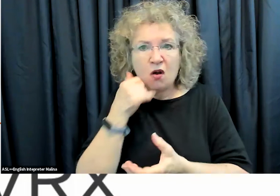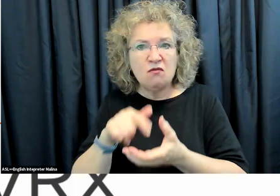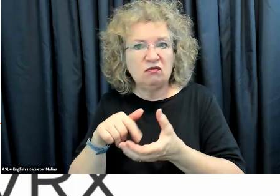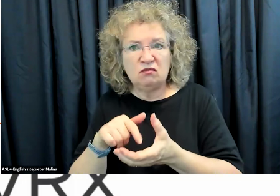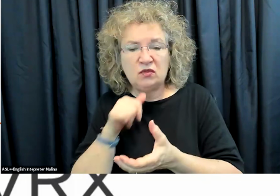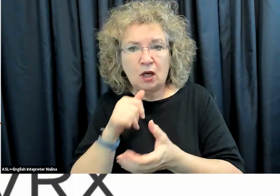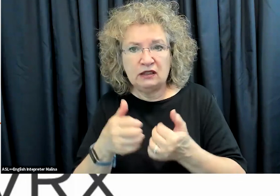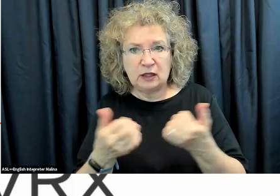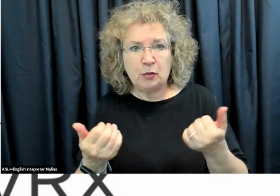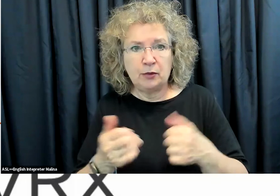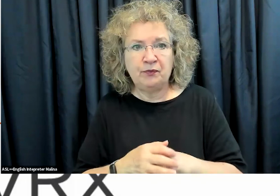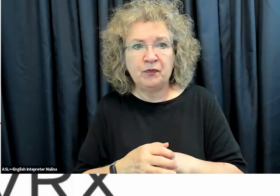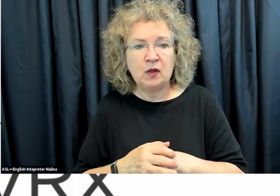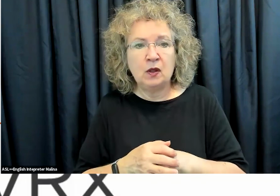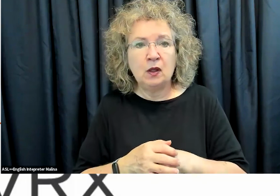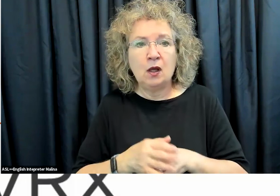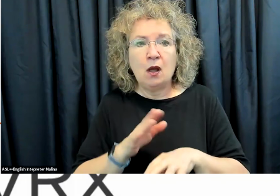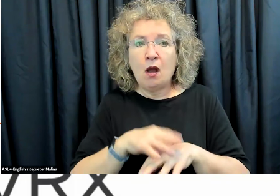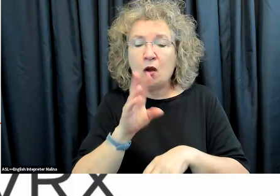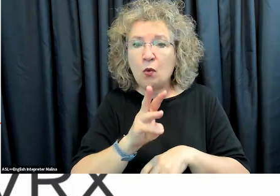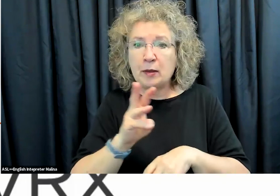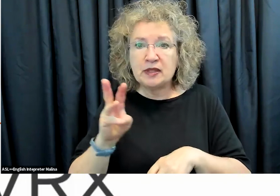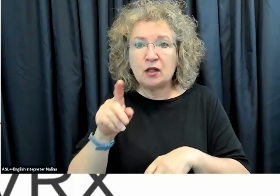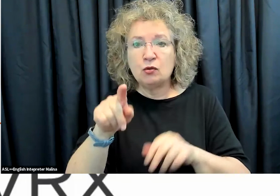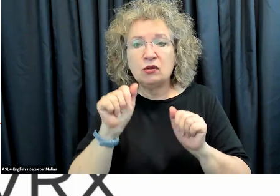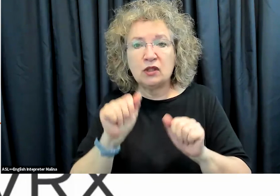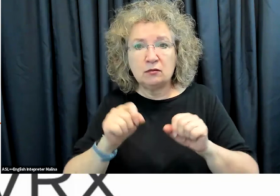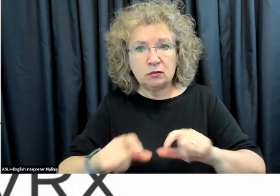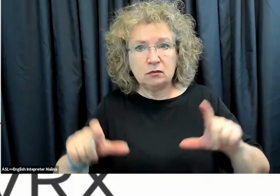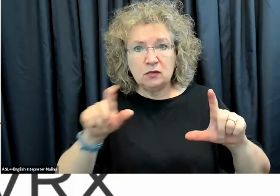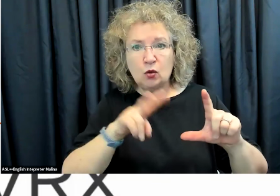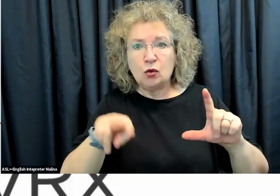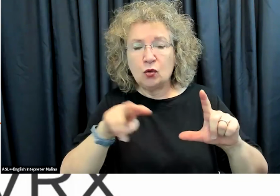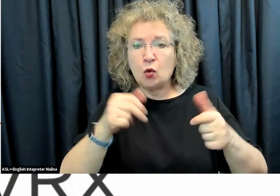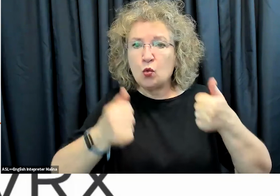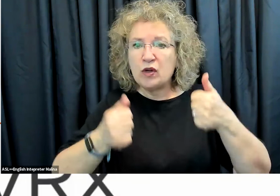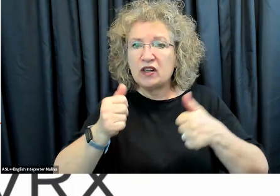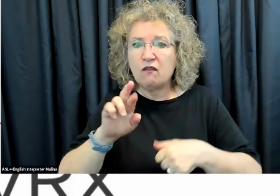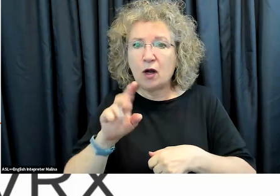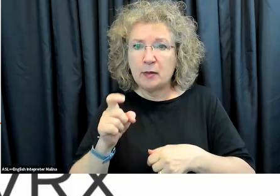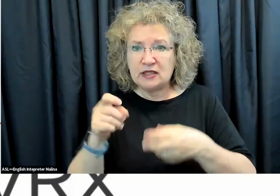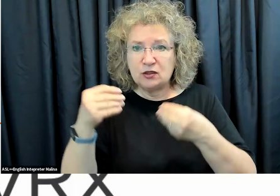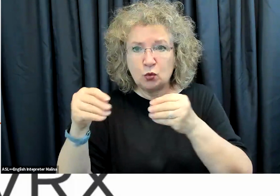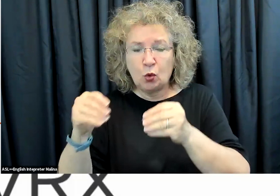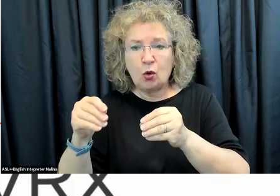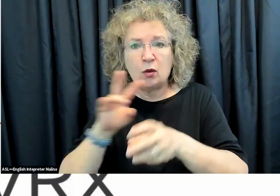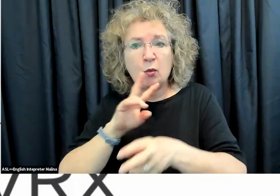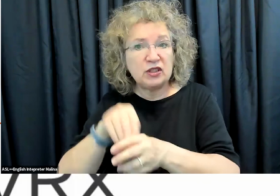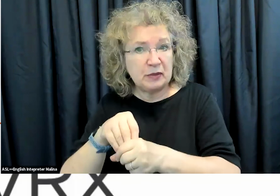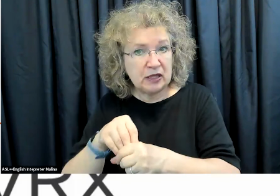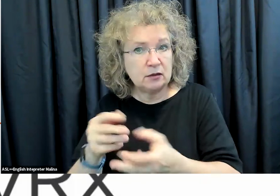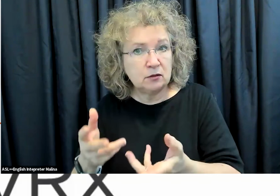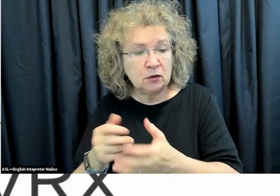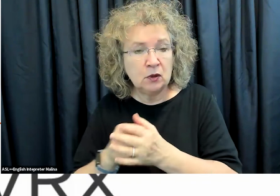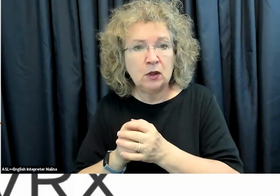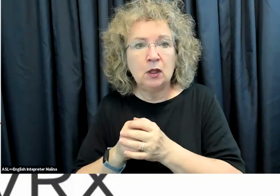find participating pharmacies and to check the price of your medication with the discount card. You simply fill out your